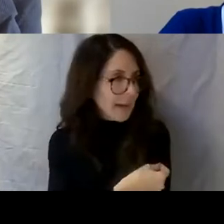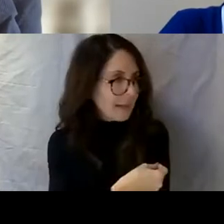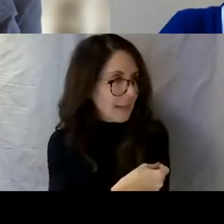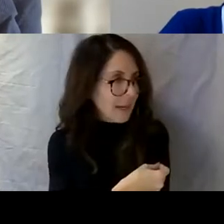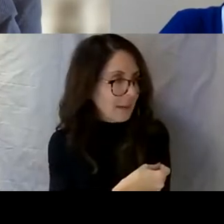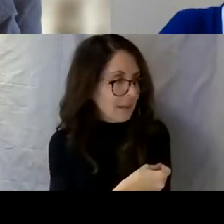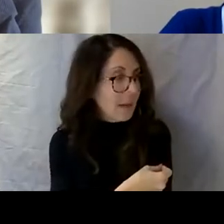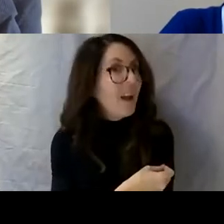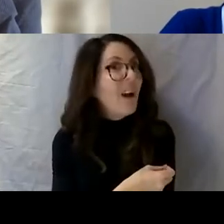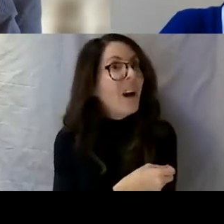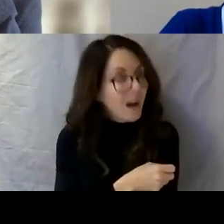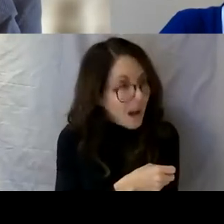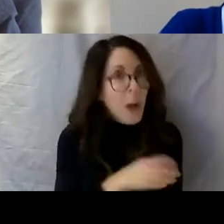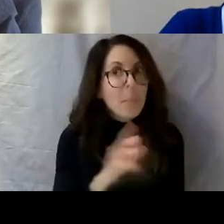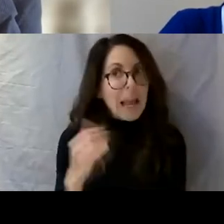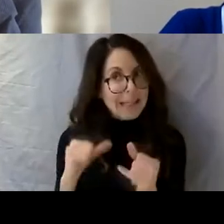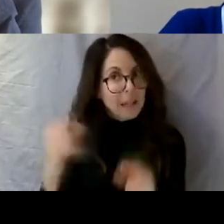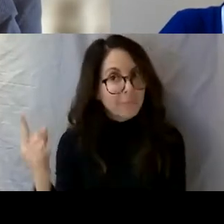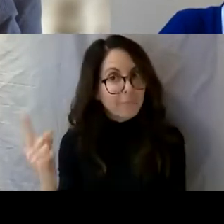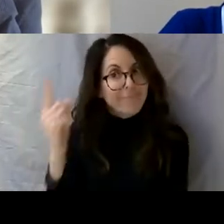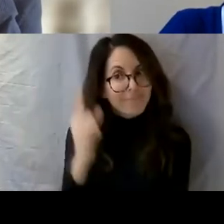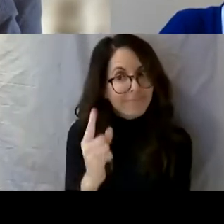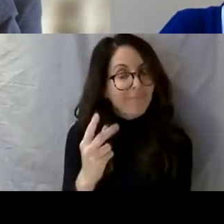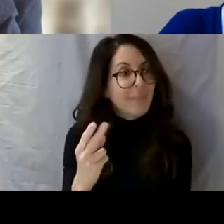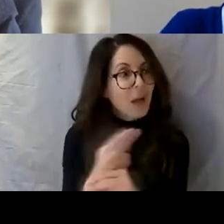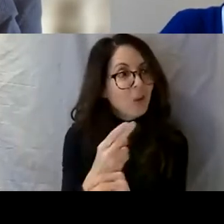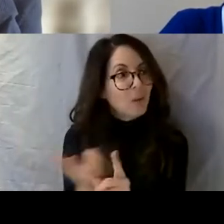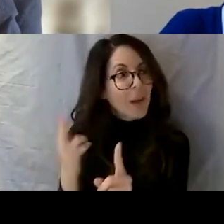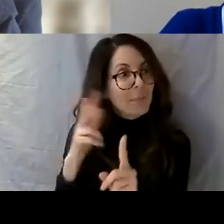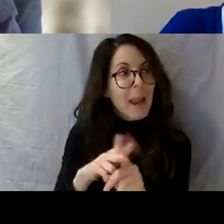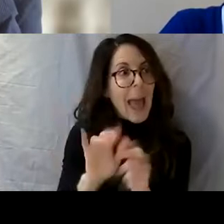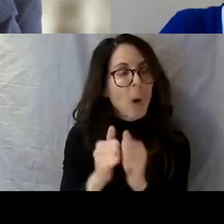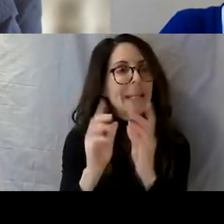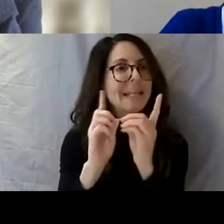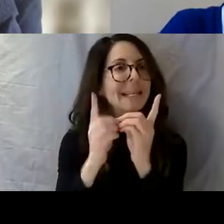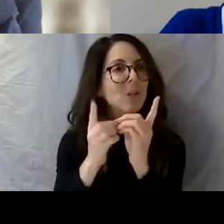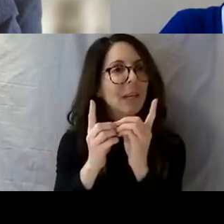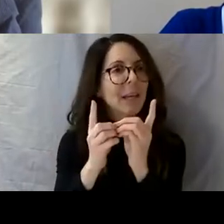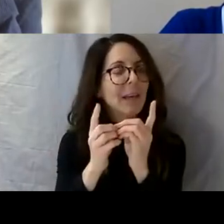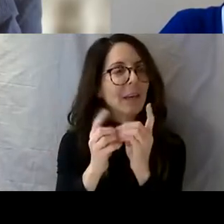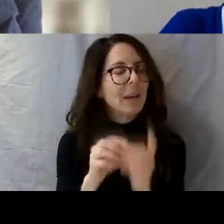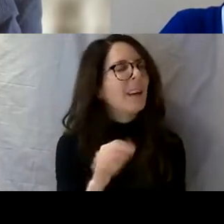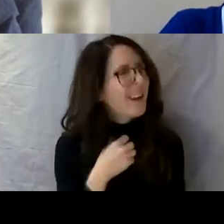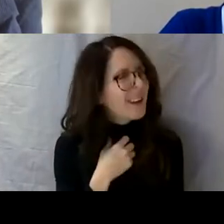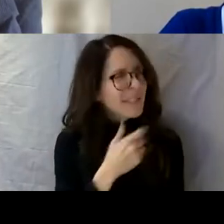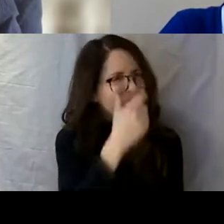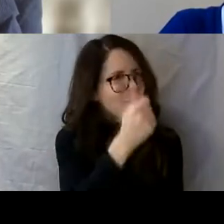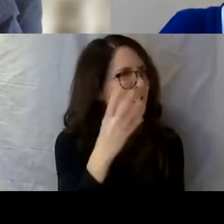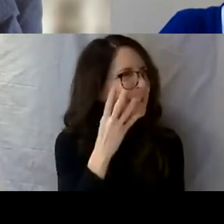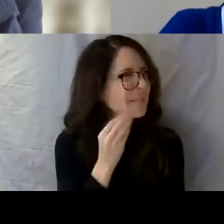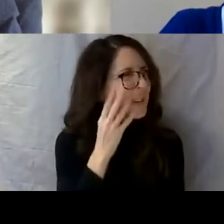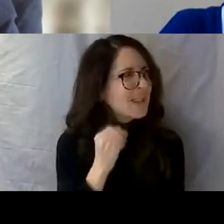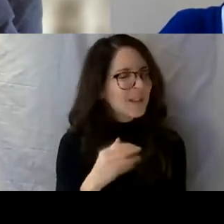to integrate him in the process digitally, and how that changed his perspectives on